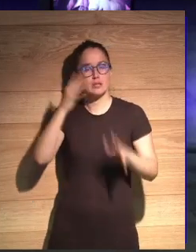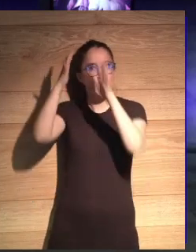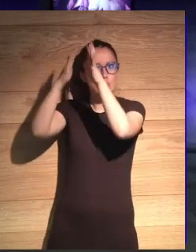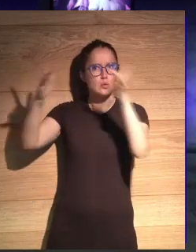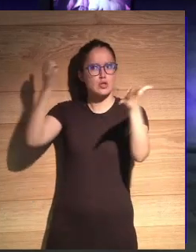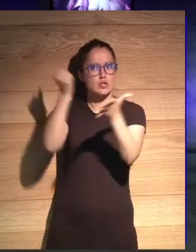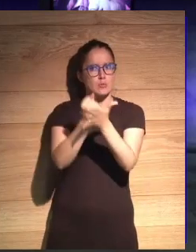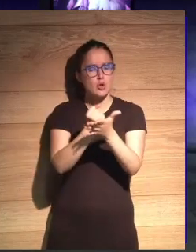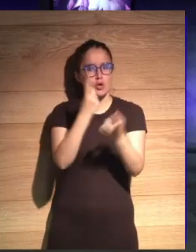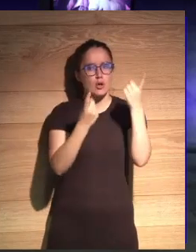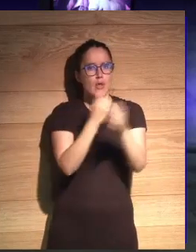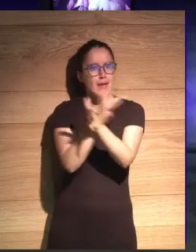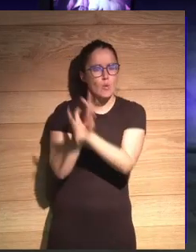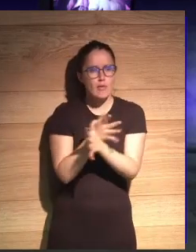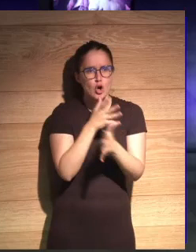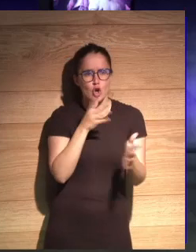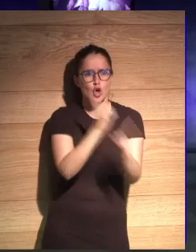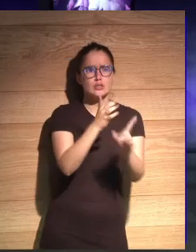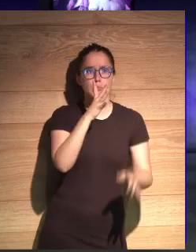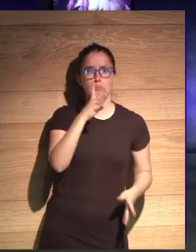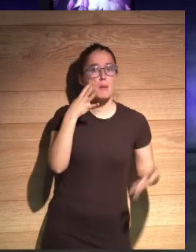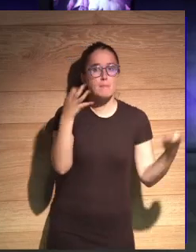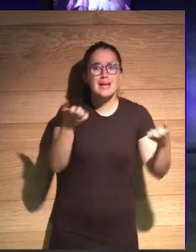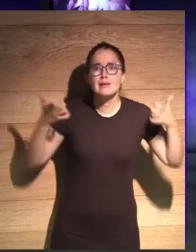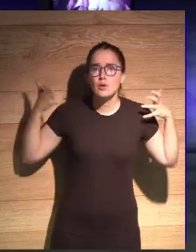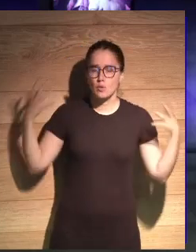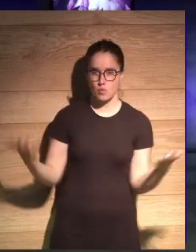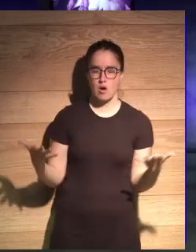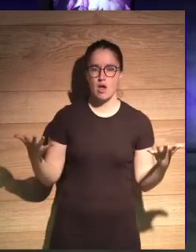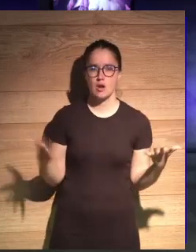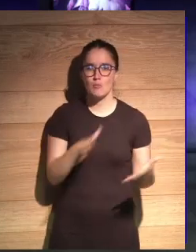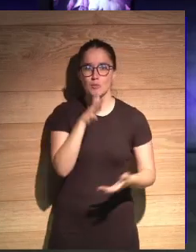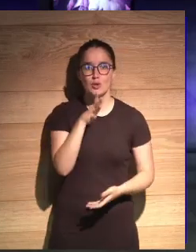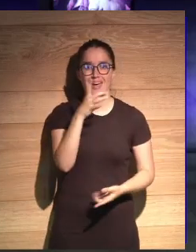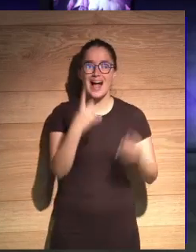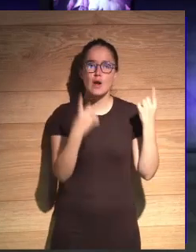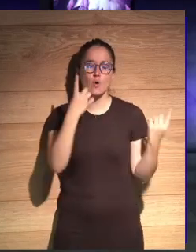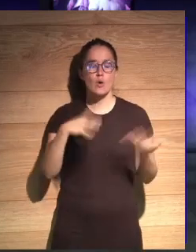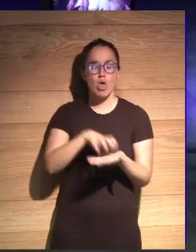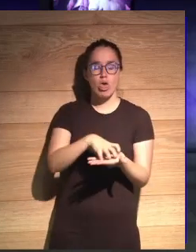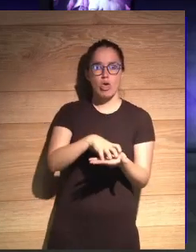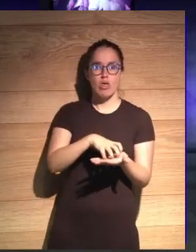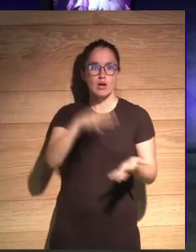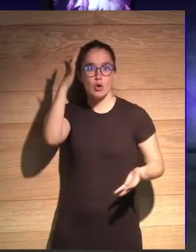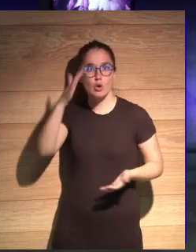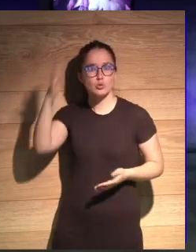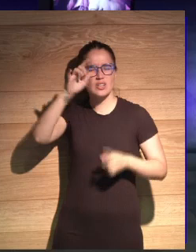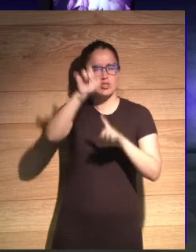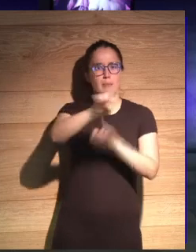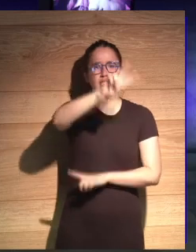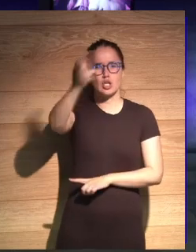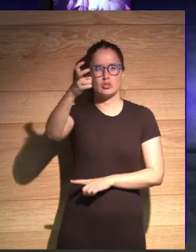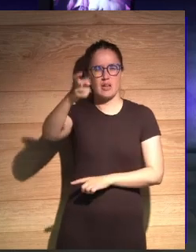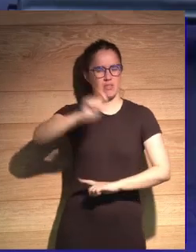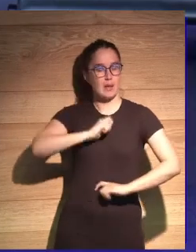do. Then why should we stop these dreams of players? Where's the danger? Why